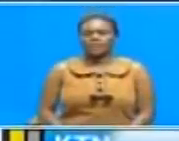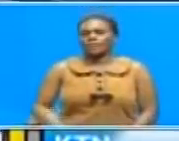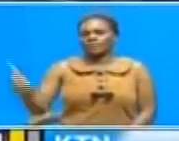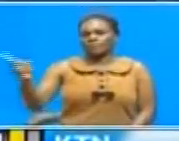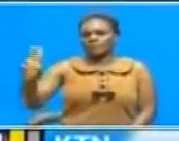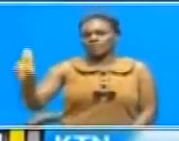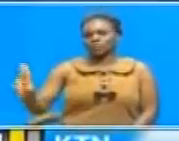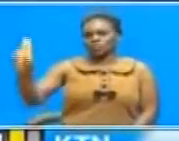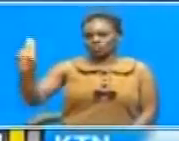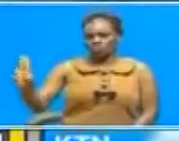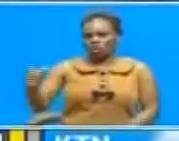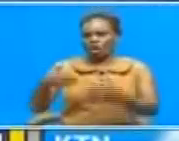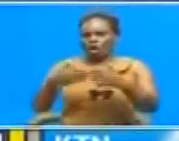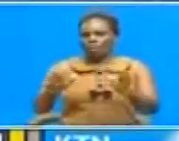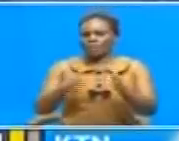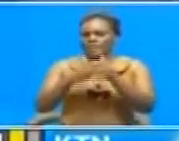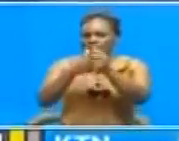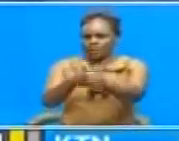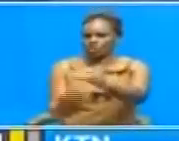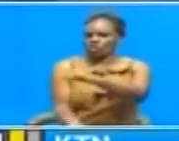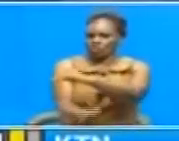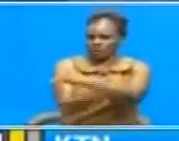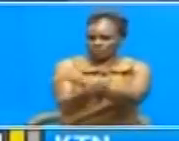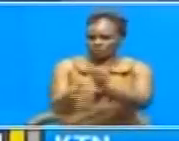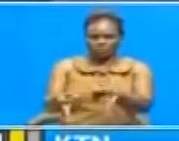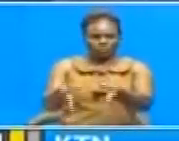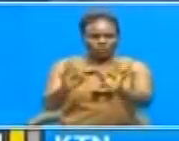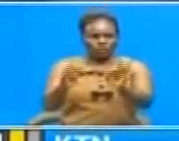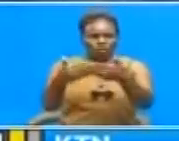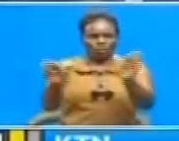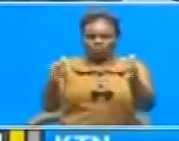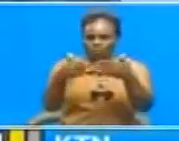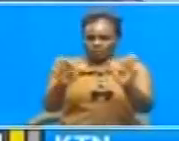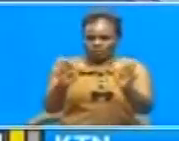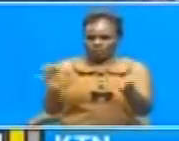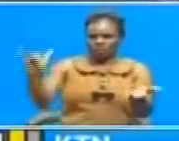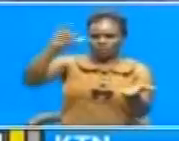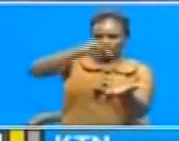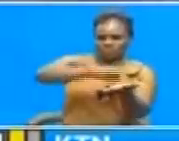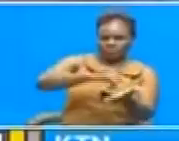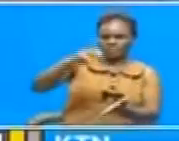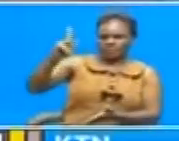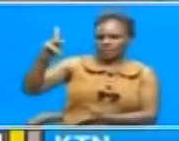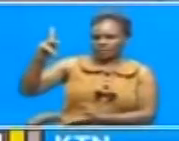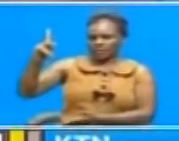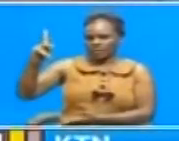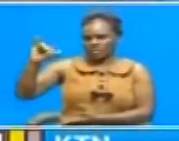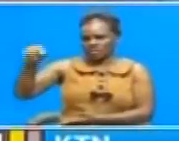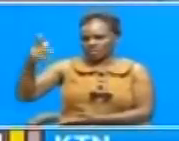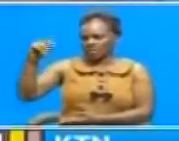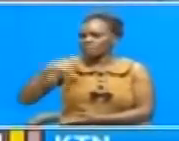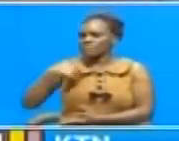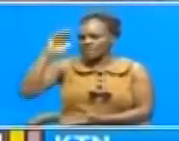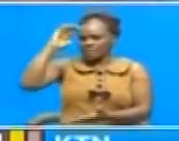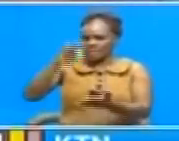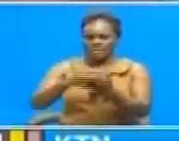President Uhuru Kenyatta opened the lead on the scandal when he officiated the opening of Terminal 2 at JKIA. I find it impossible to believe